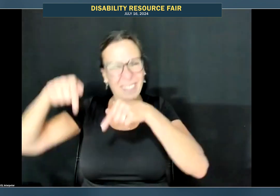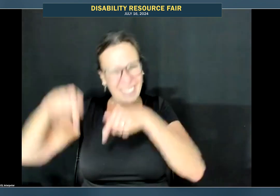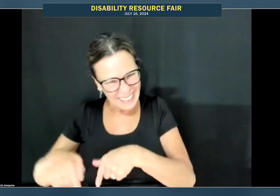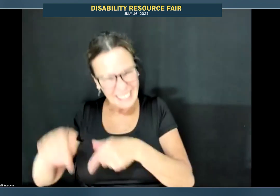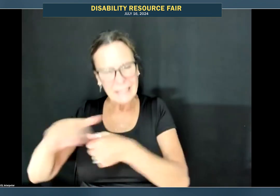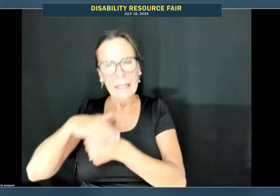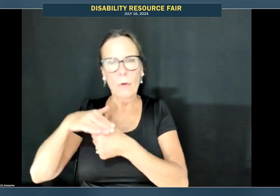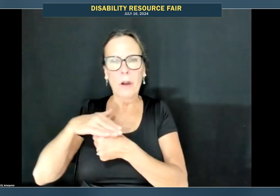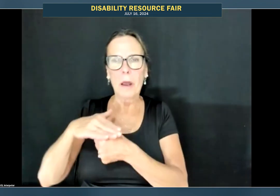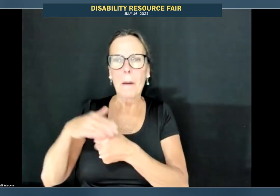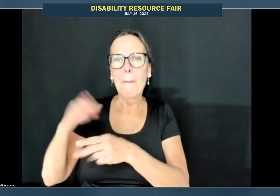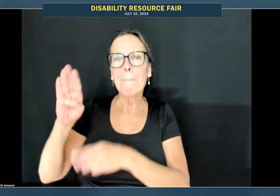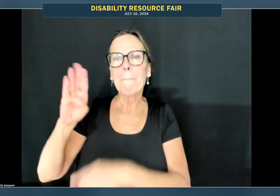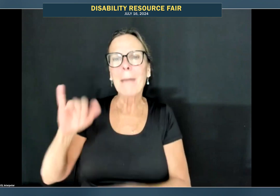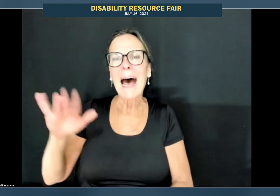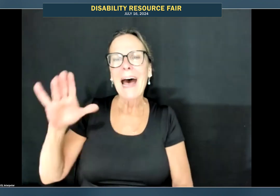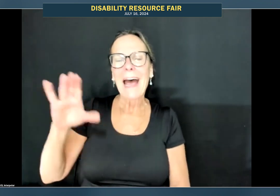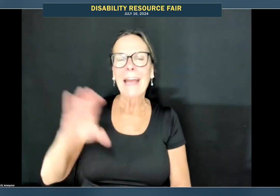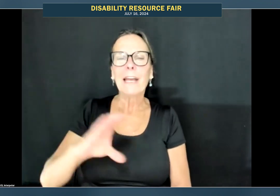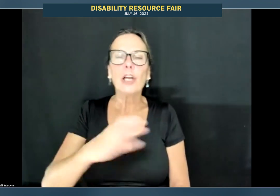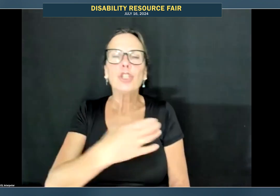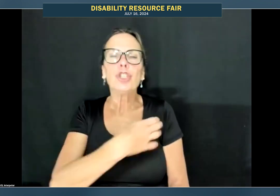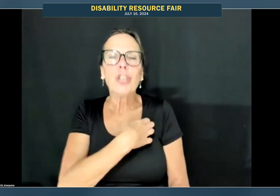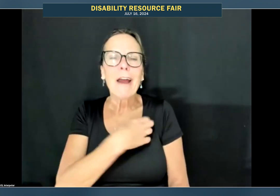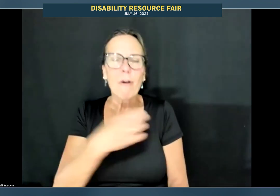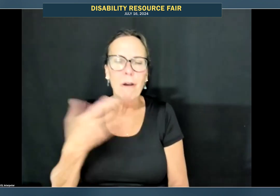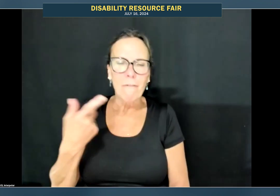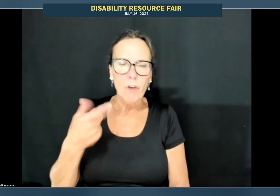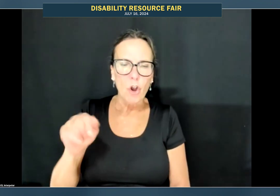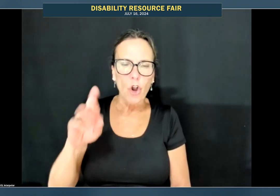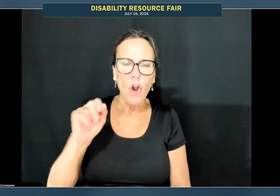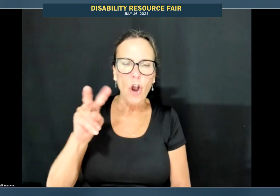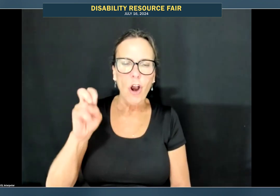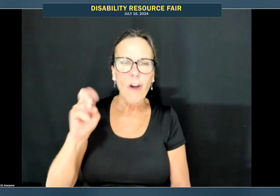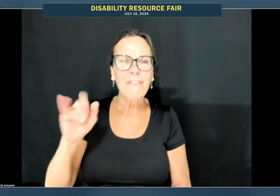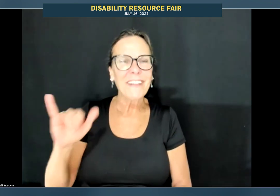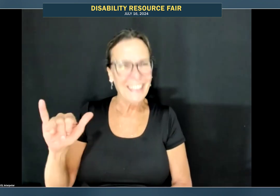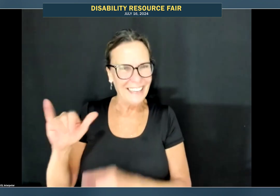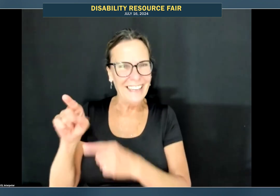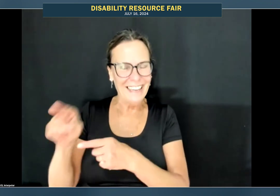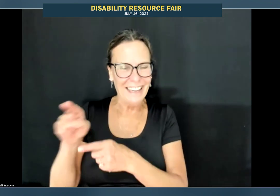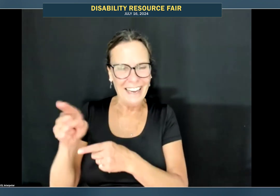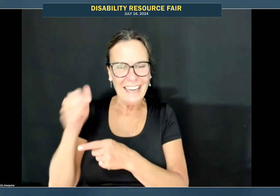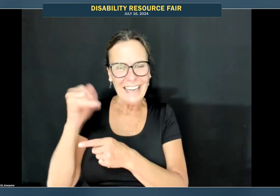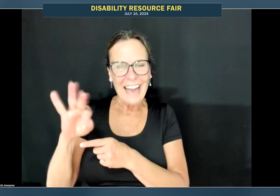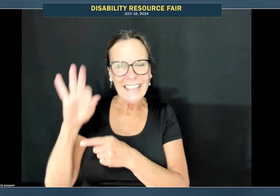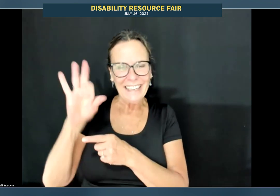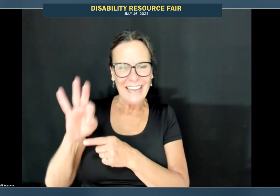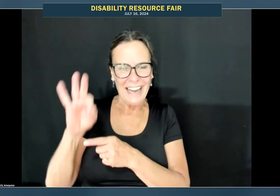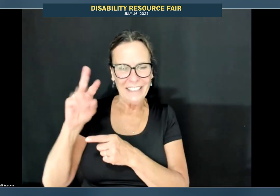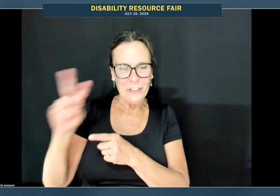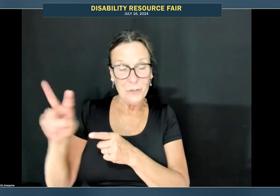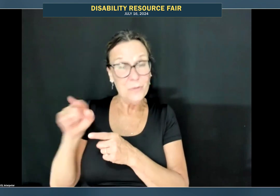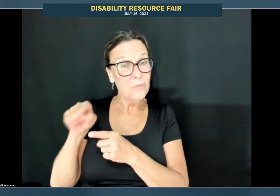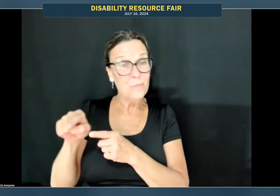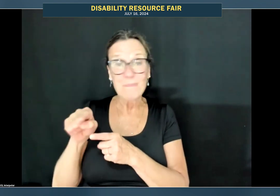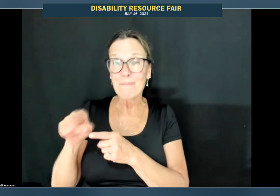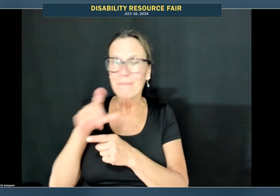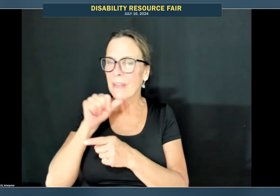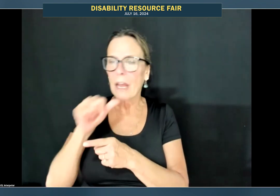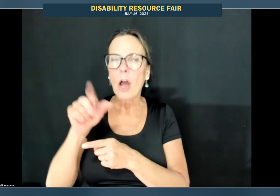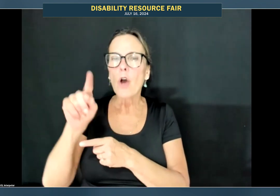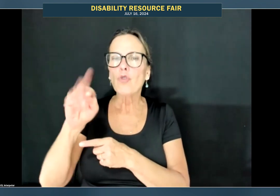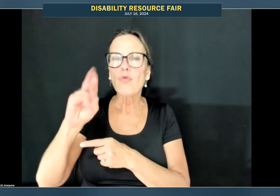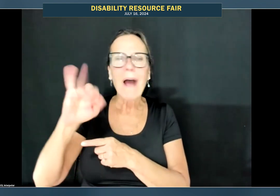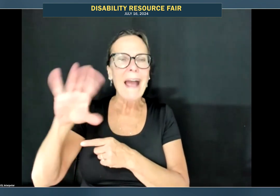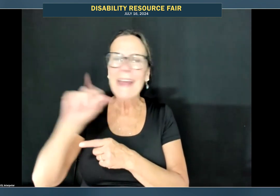time, our previous sheriff, in 1992. What Triad is it's not an acronym. Triad is merely the